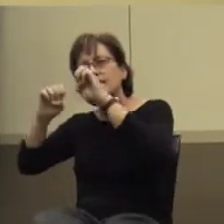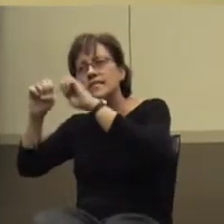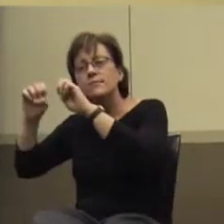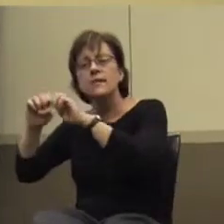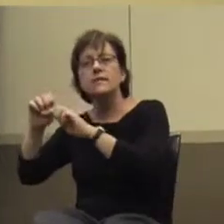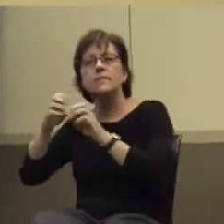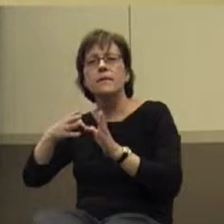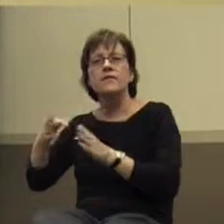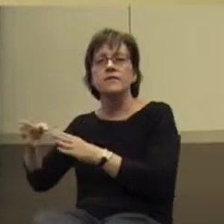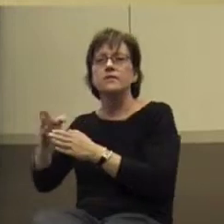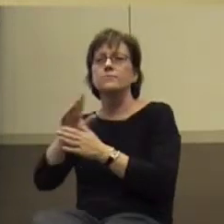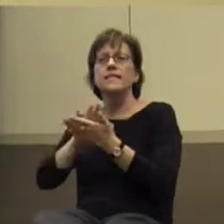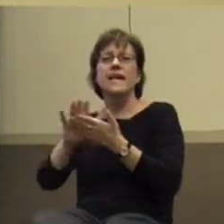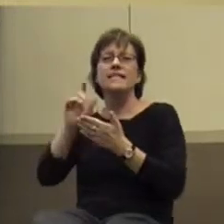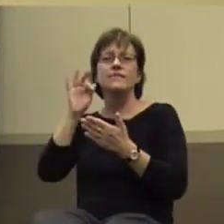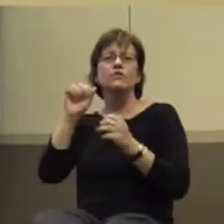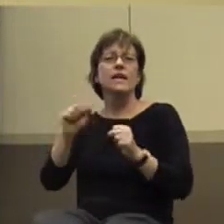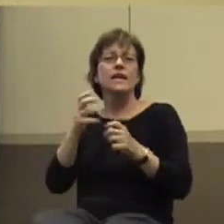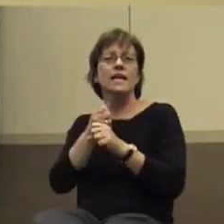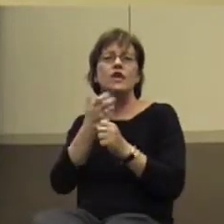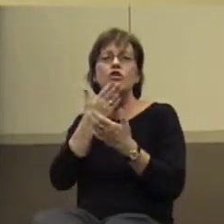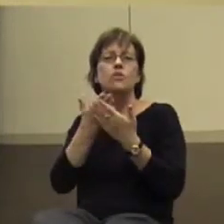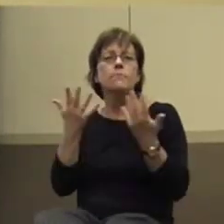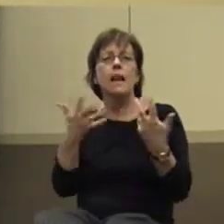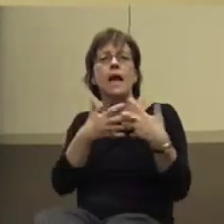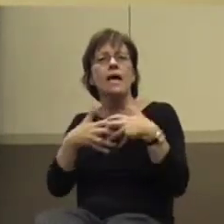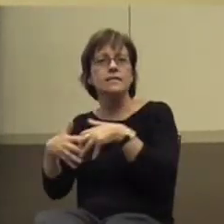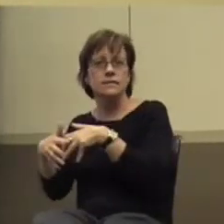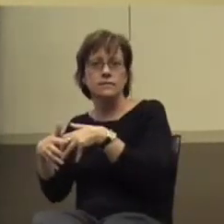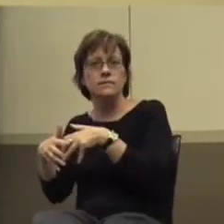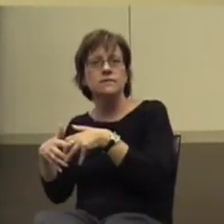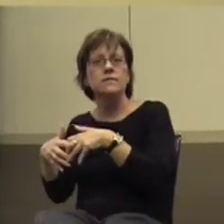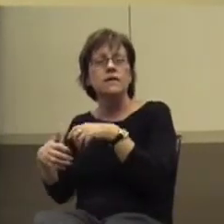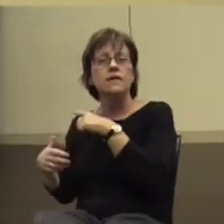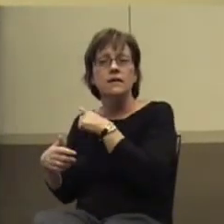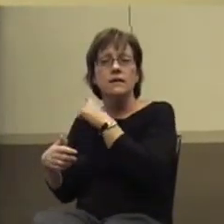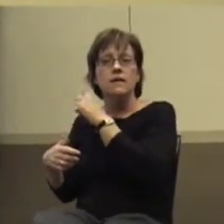like they're all these things that we've just been talking about after